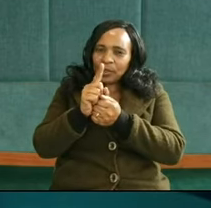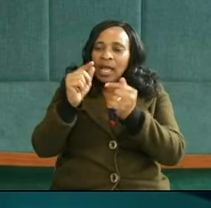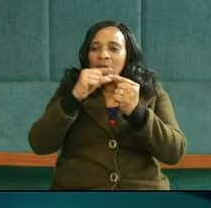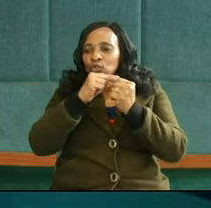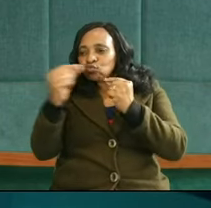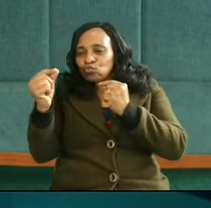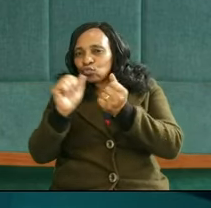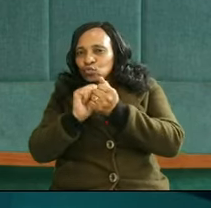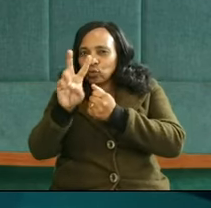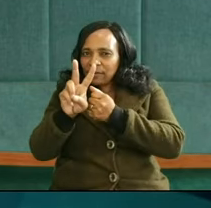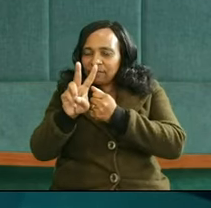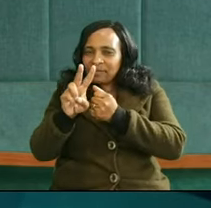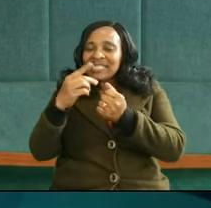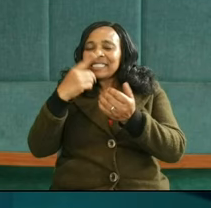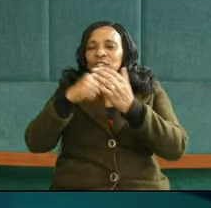verse 11 to 12, the apostle